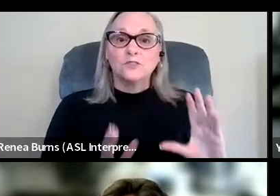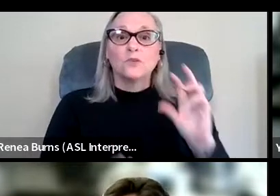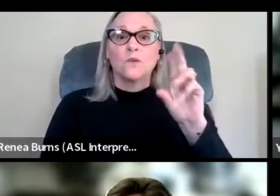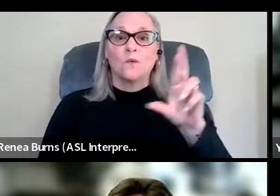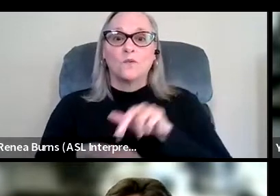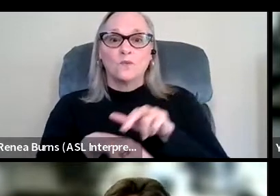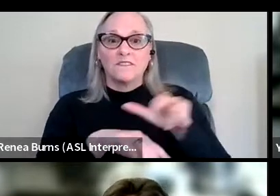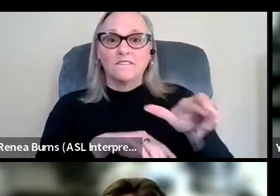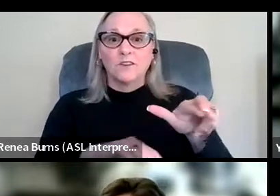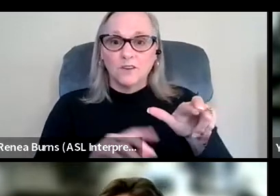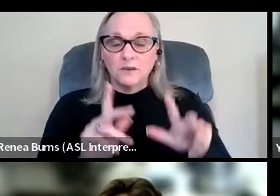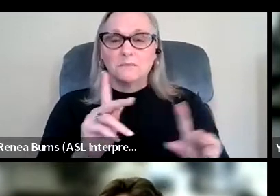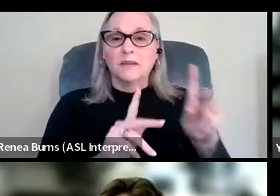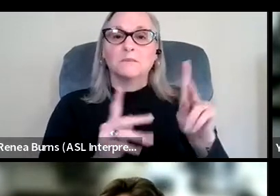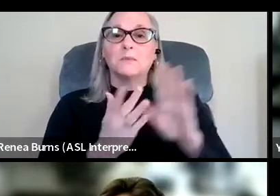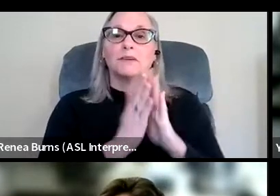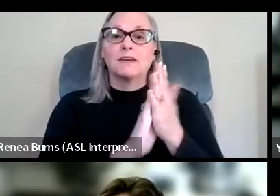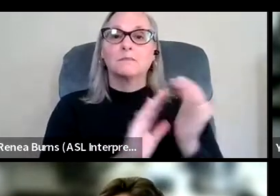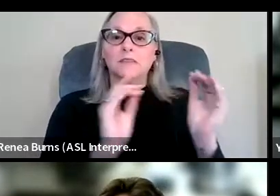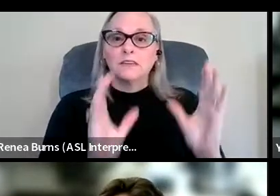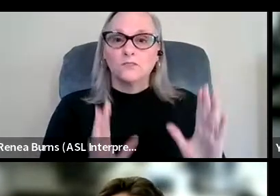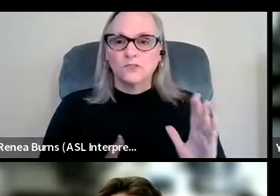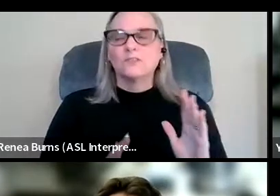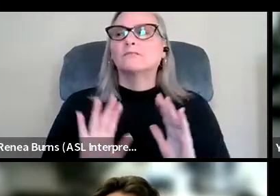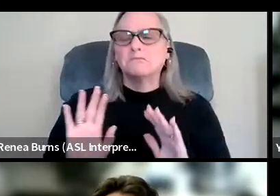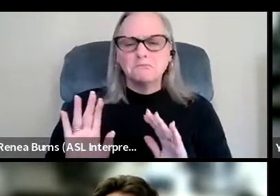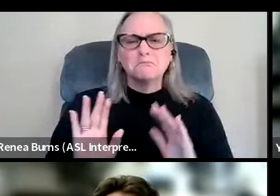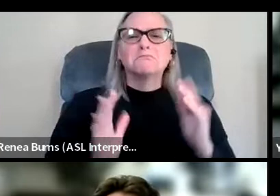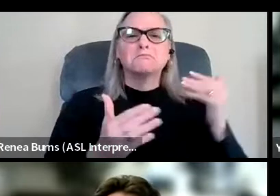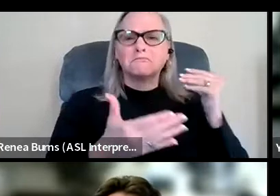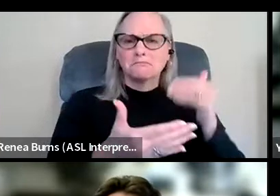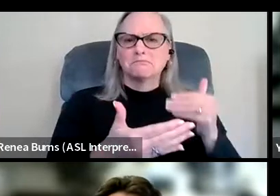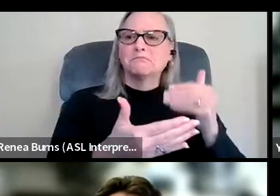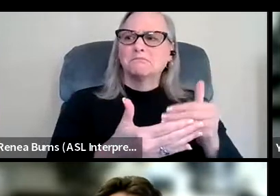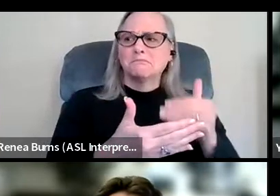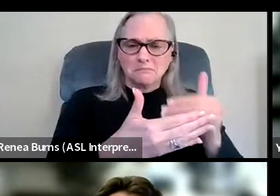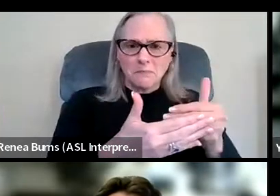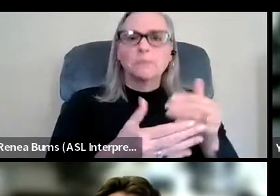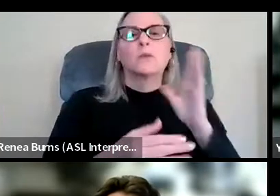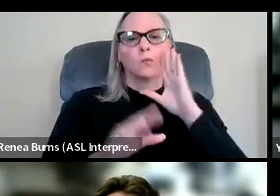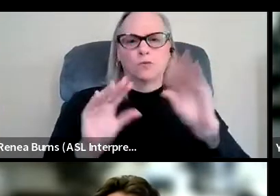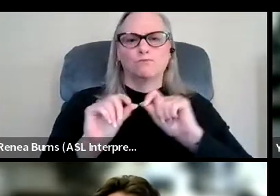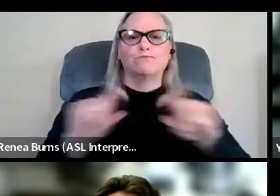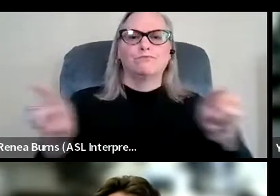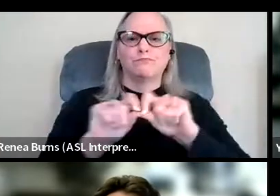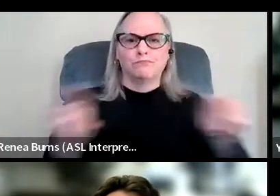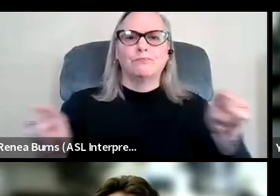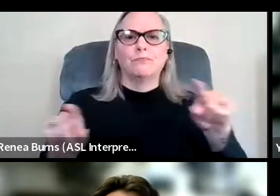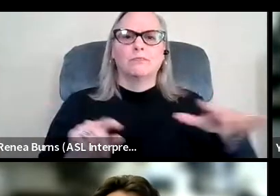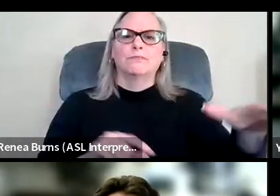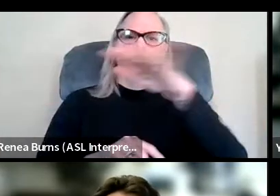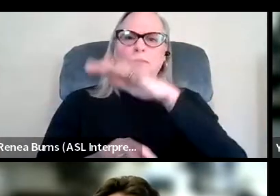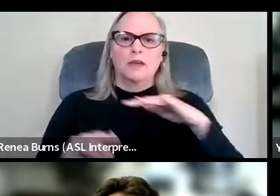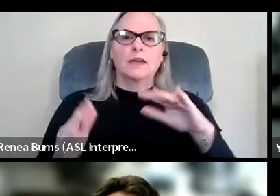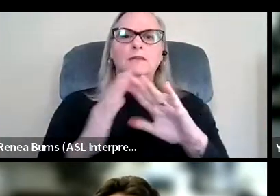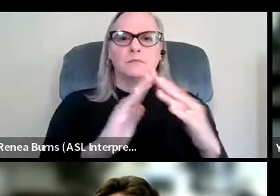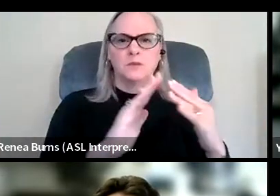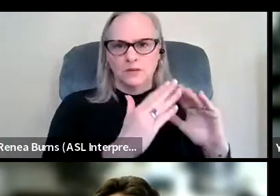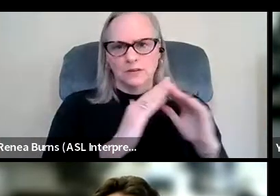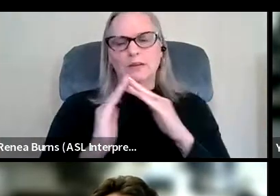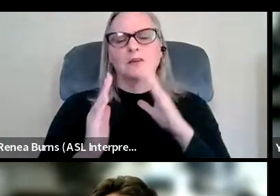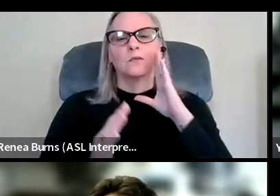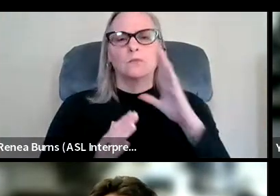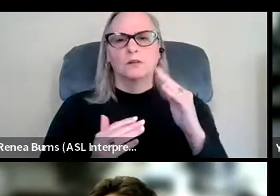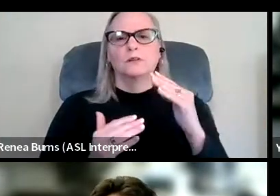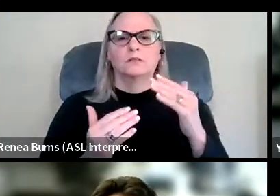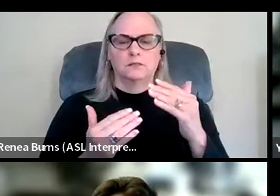people. As we get a little bit closer, we will be sending out messaging to the community. We will go through our normal